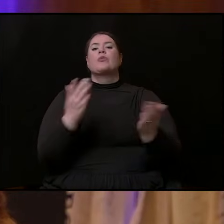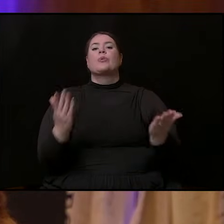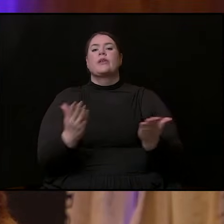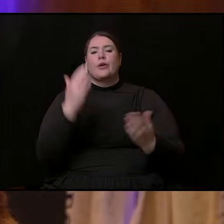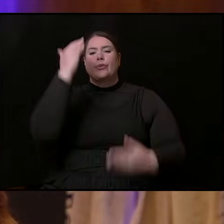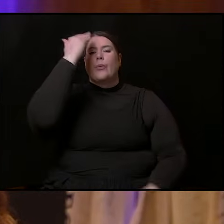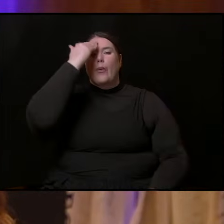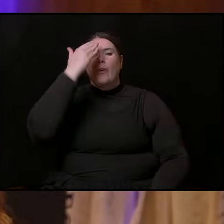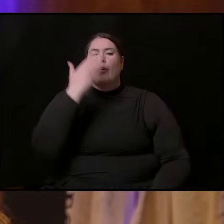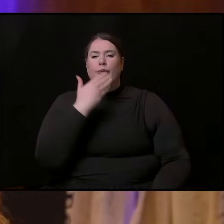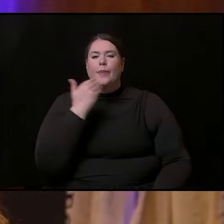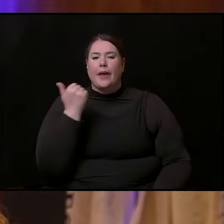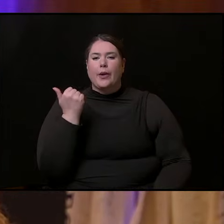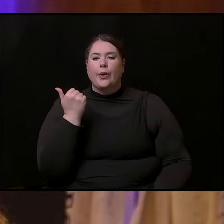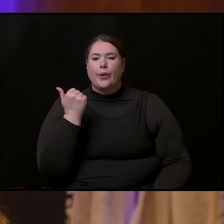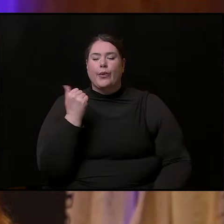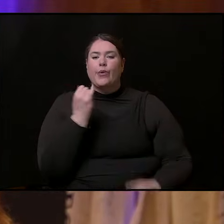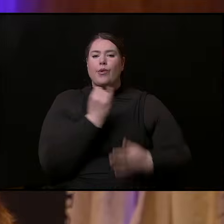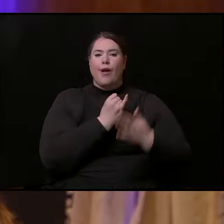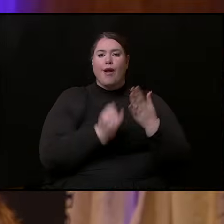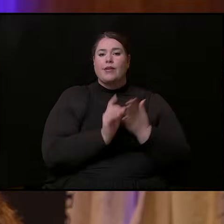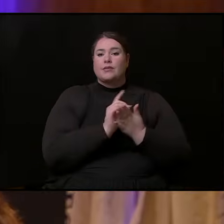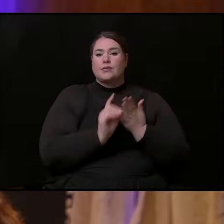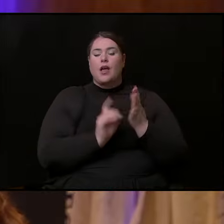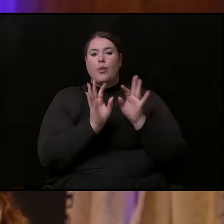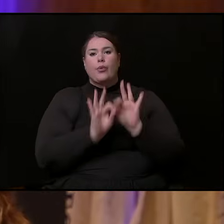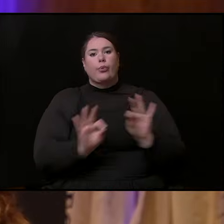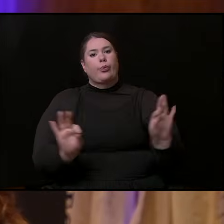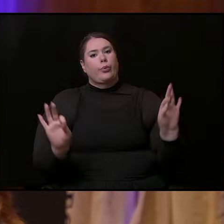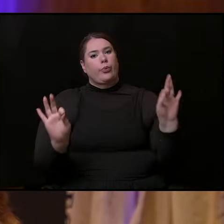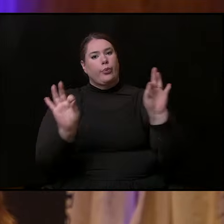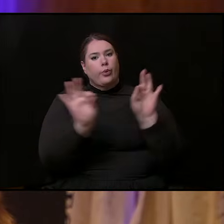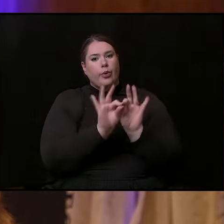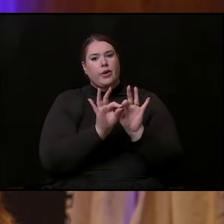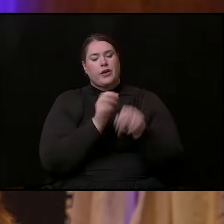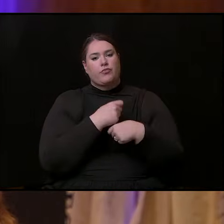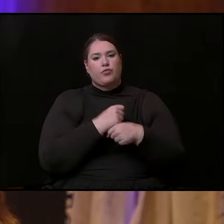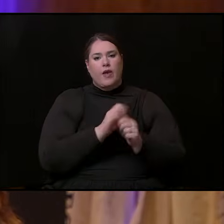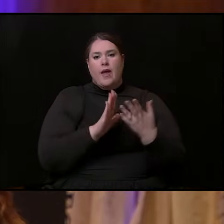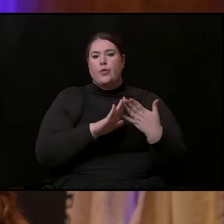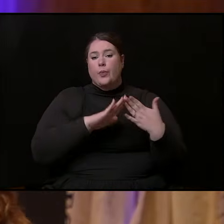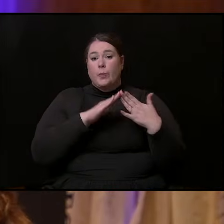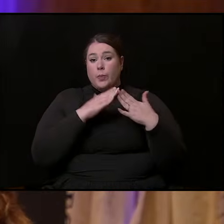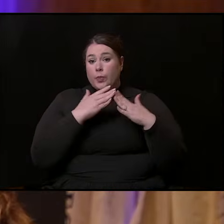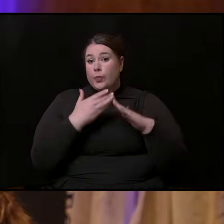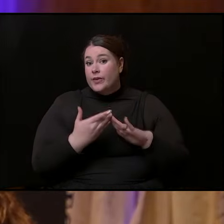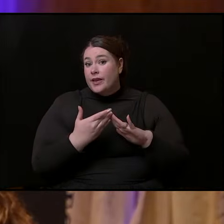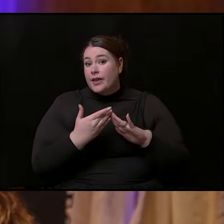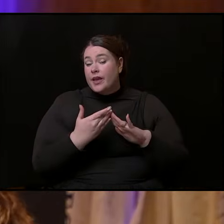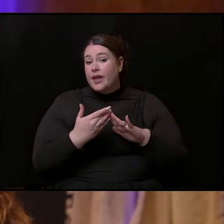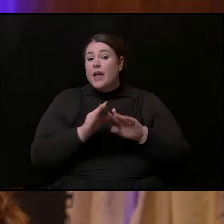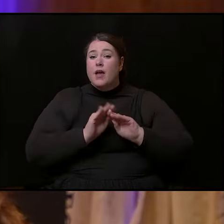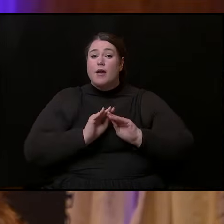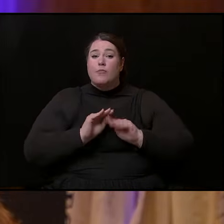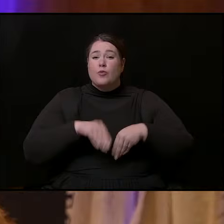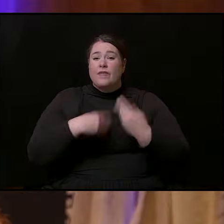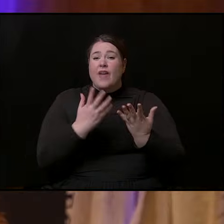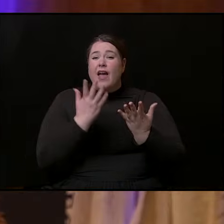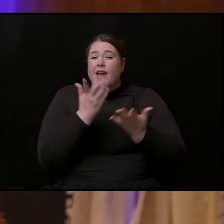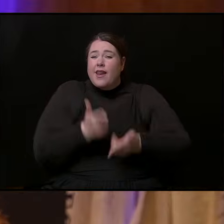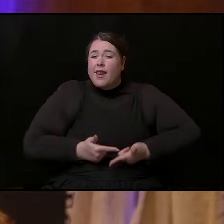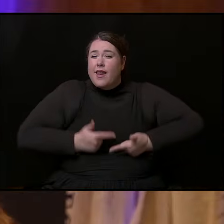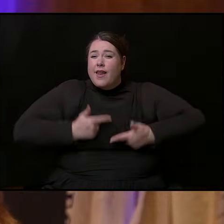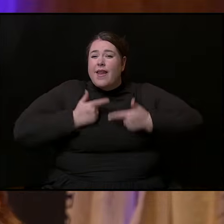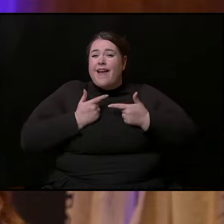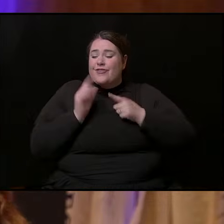knows better. Art and design are essential. They create community. They breathe life into the culture of a